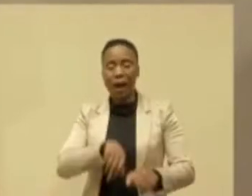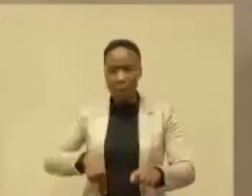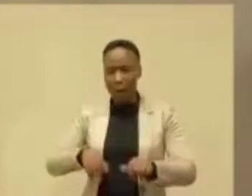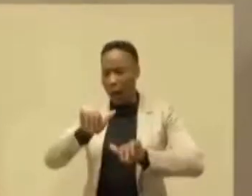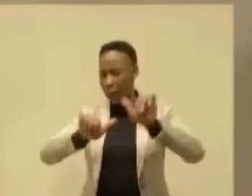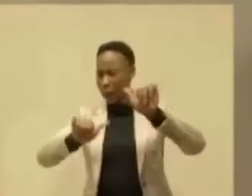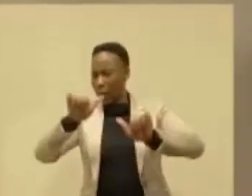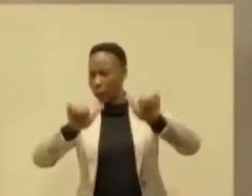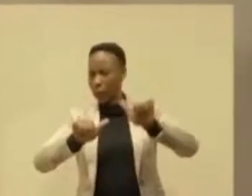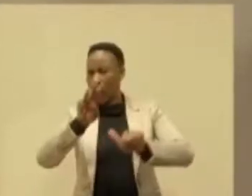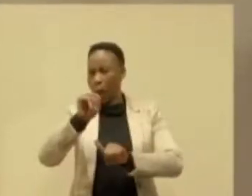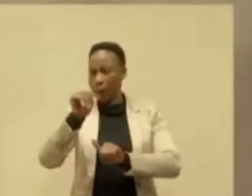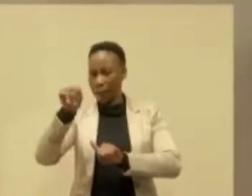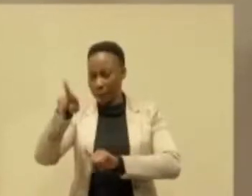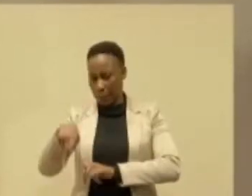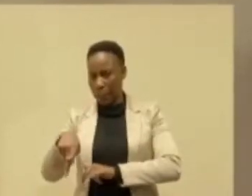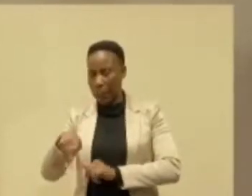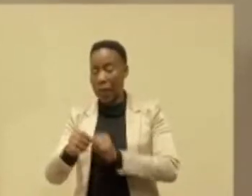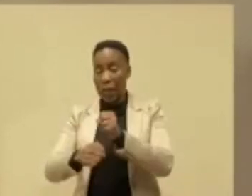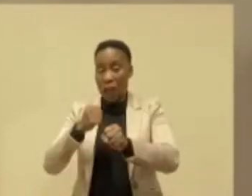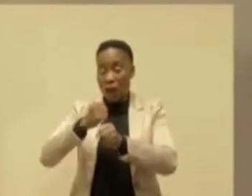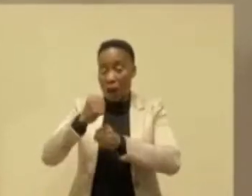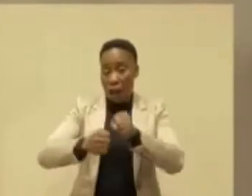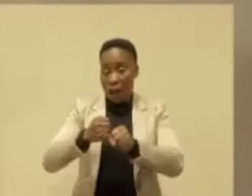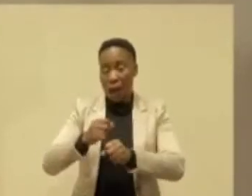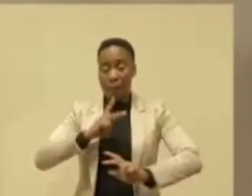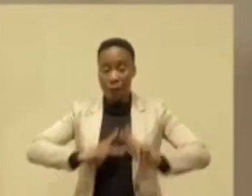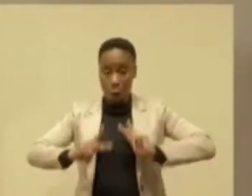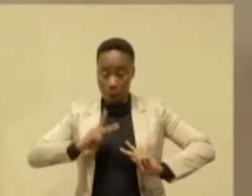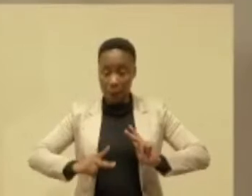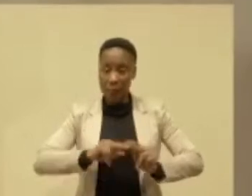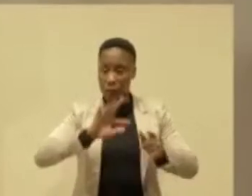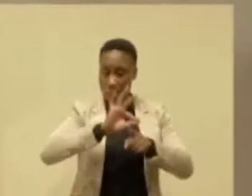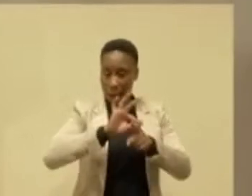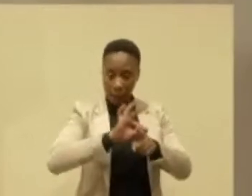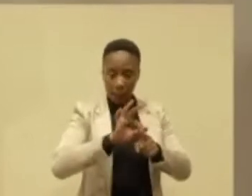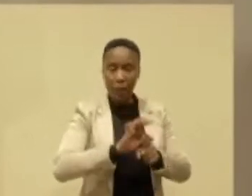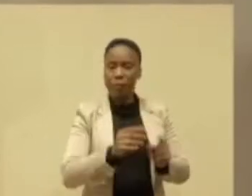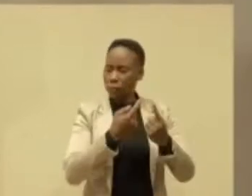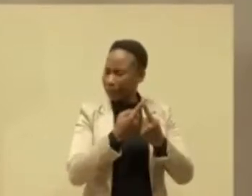annual performance plans so all the departments